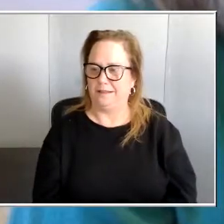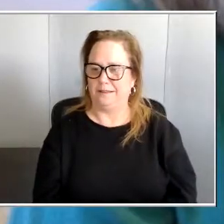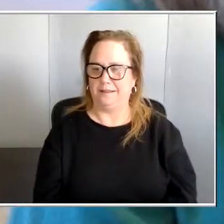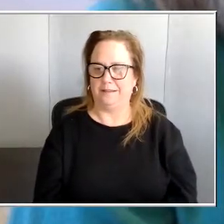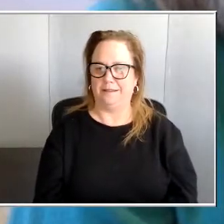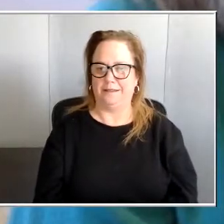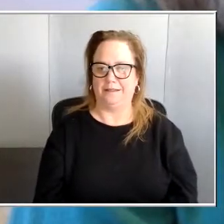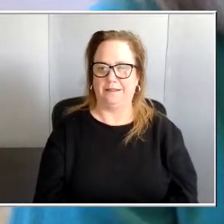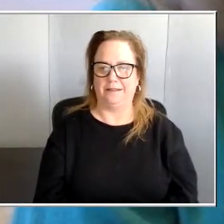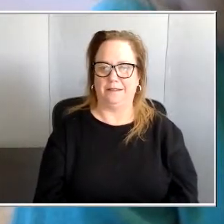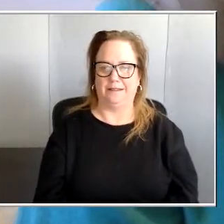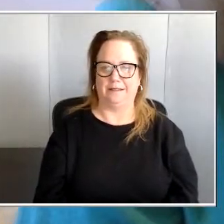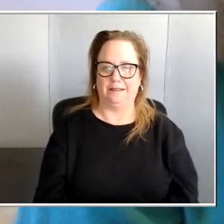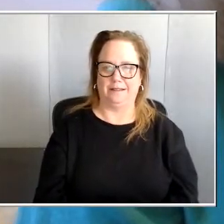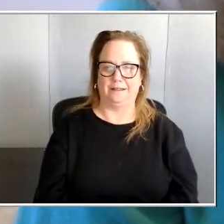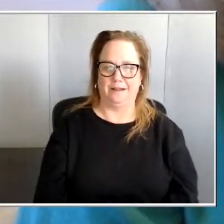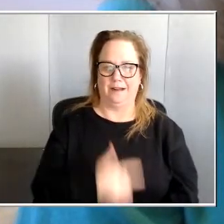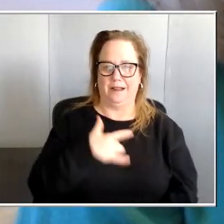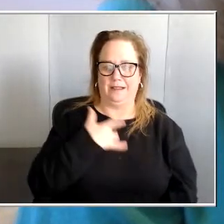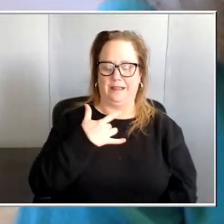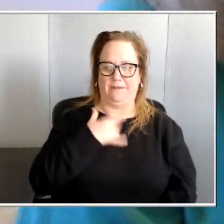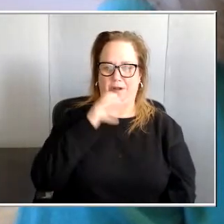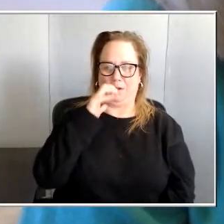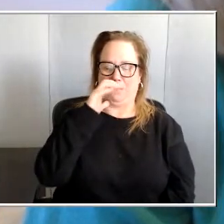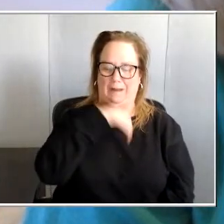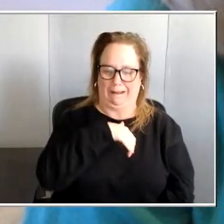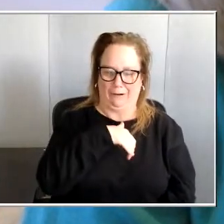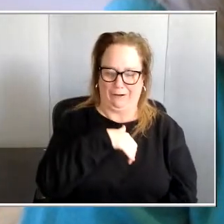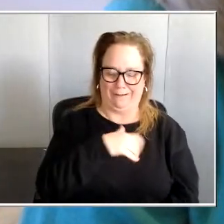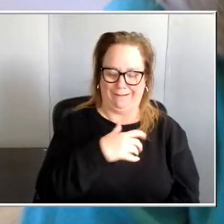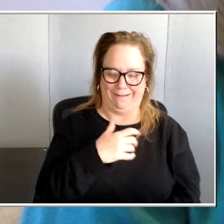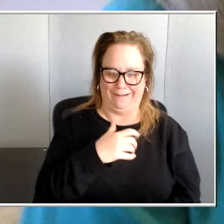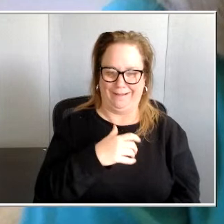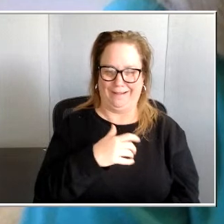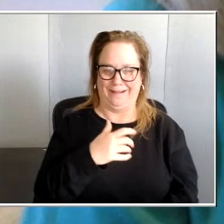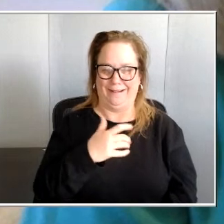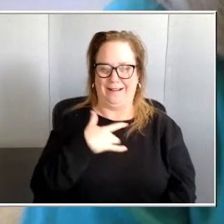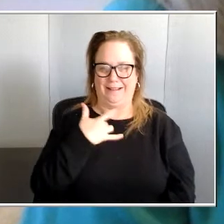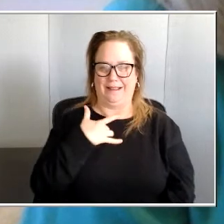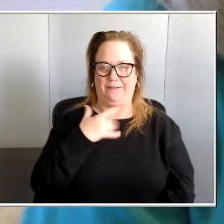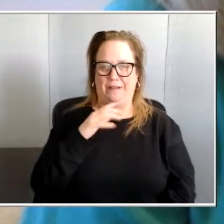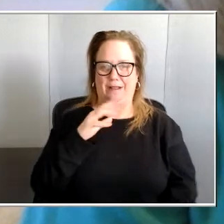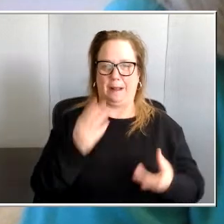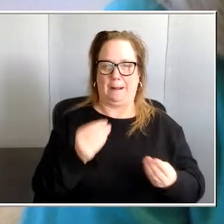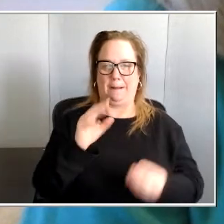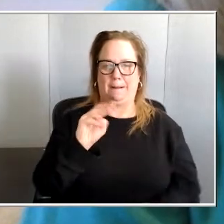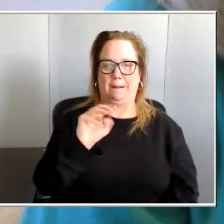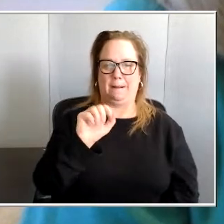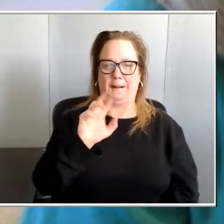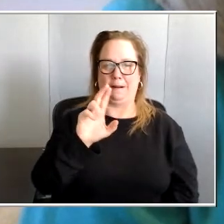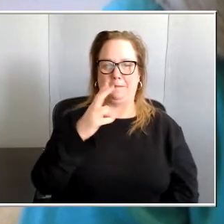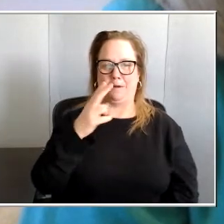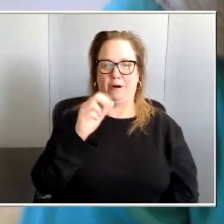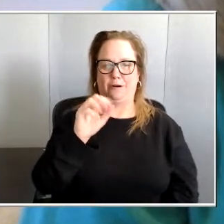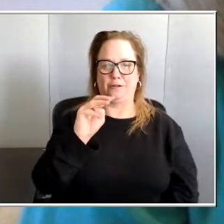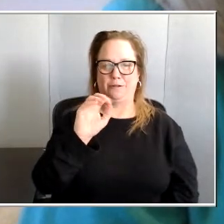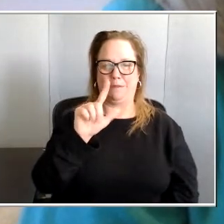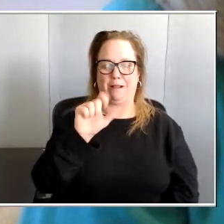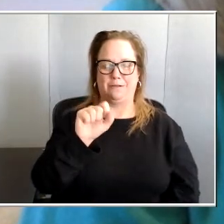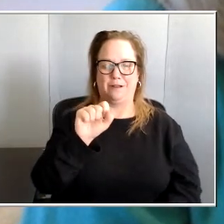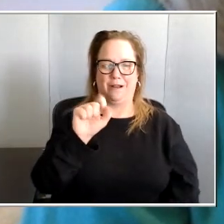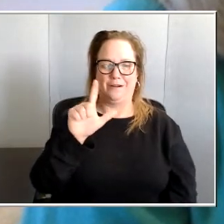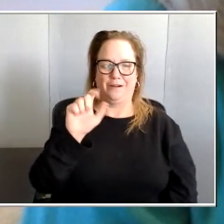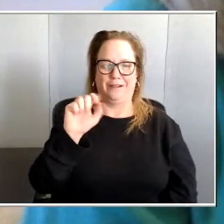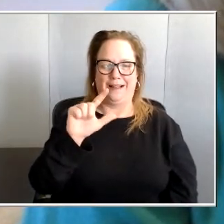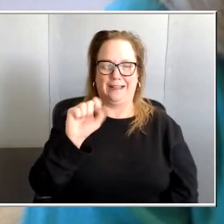They're super, they feel super weird, but honest, they feel like marshmallows on your legs. But